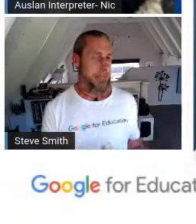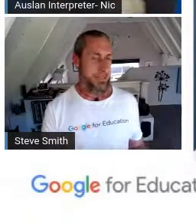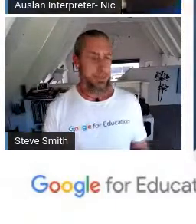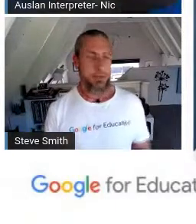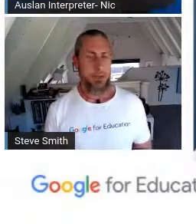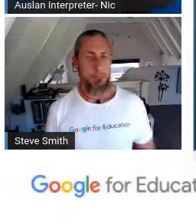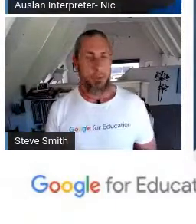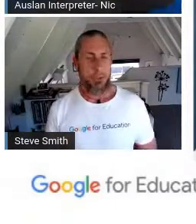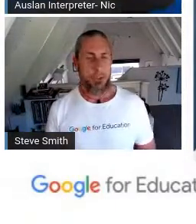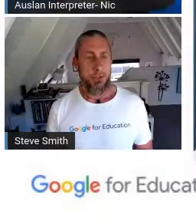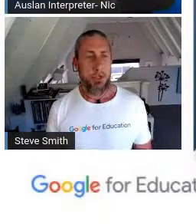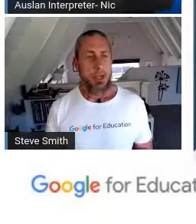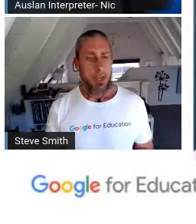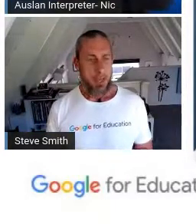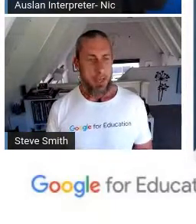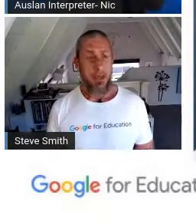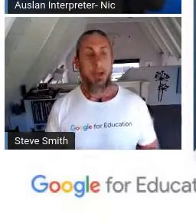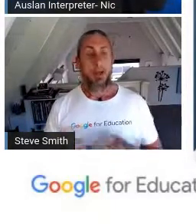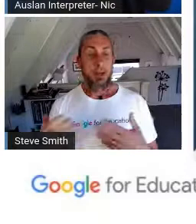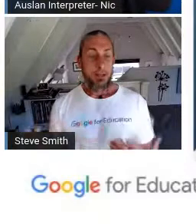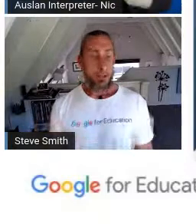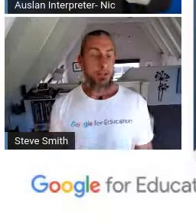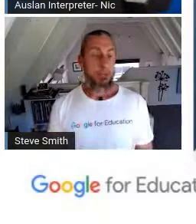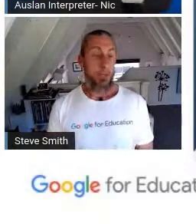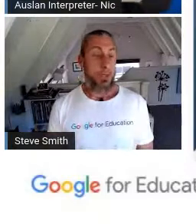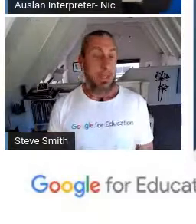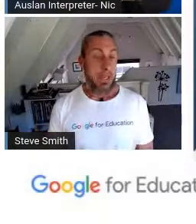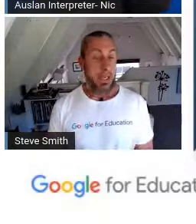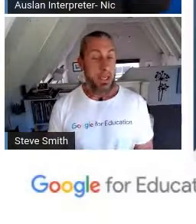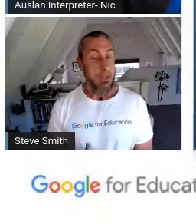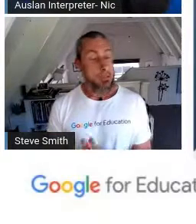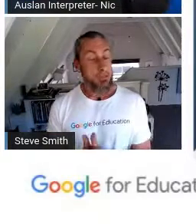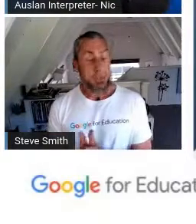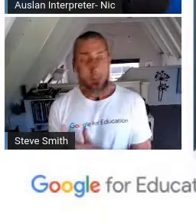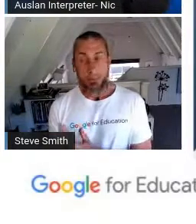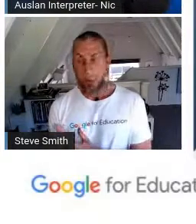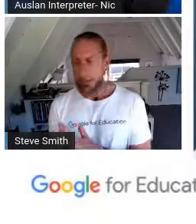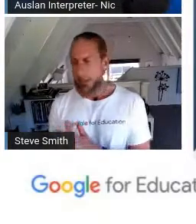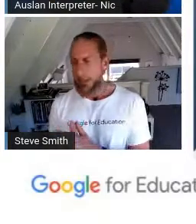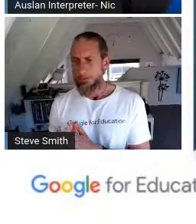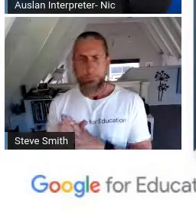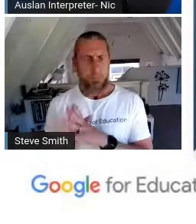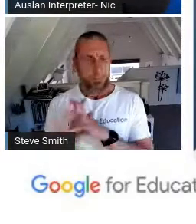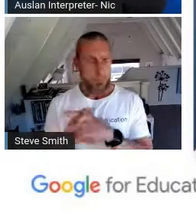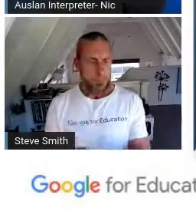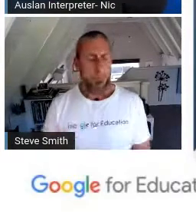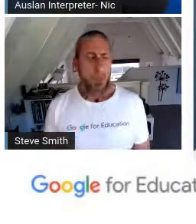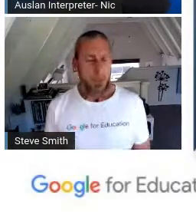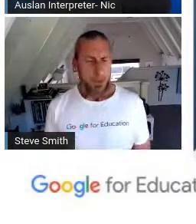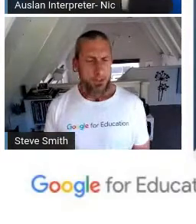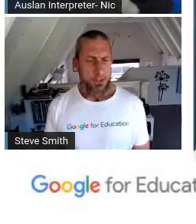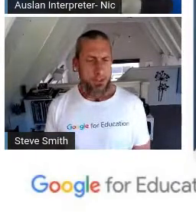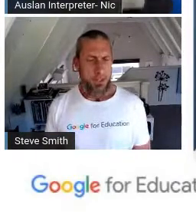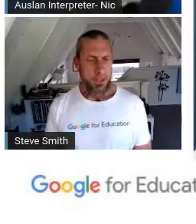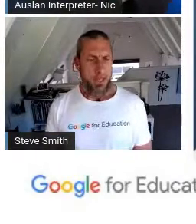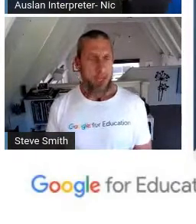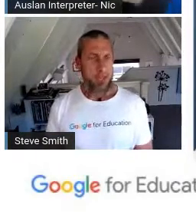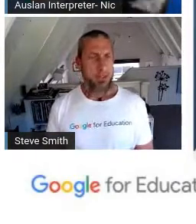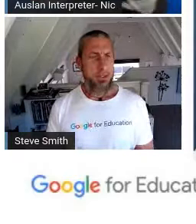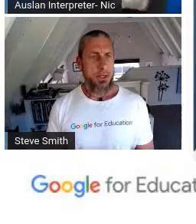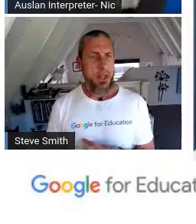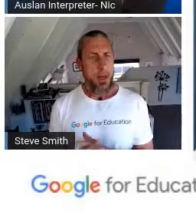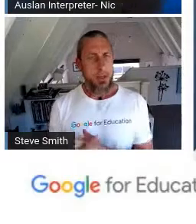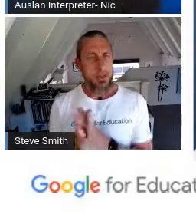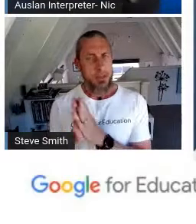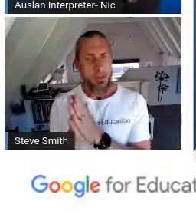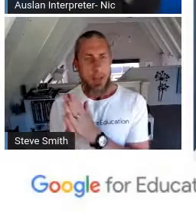your ancestors who have brought you here to this point. And yeah, just really supporting the messages there